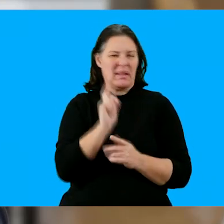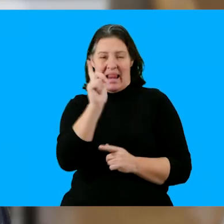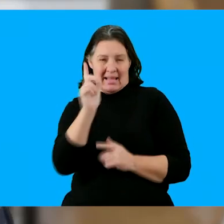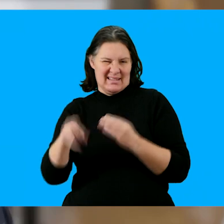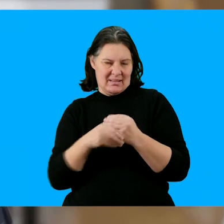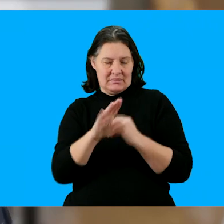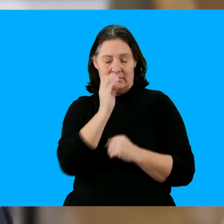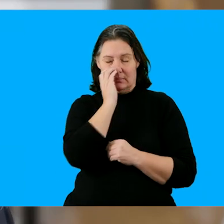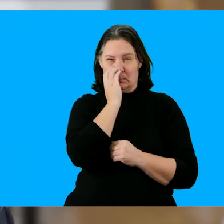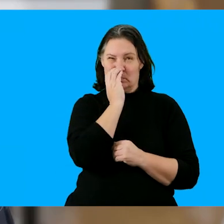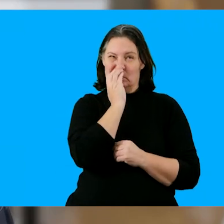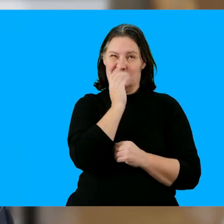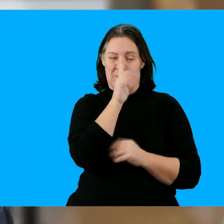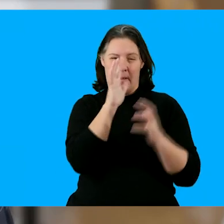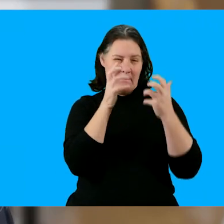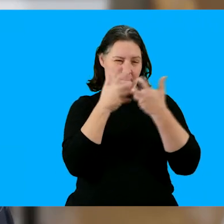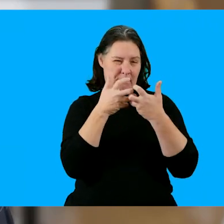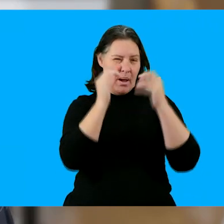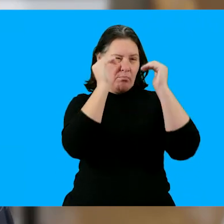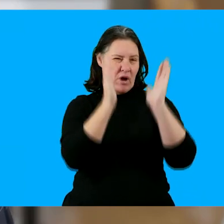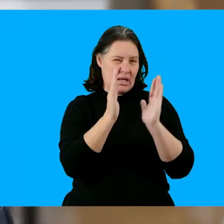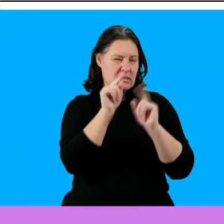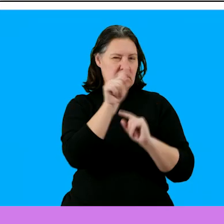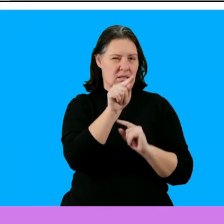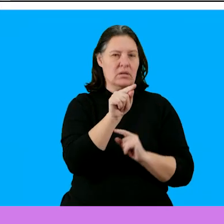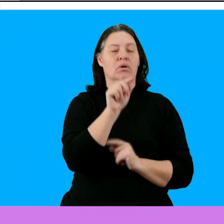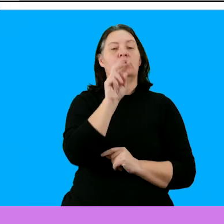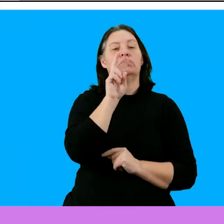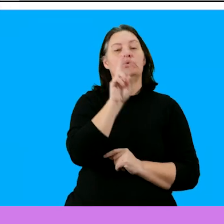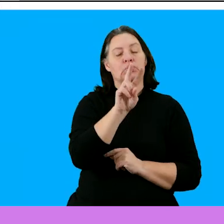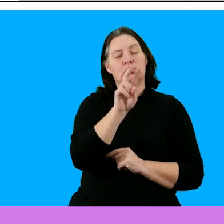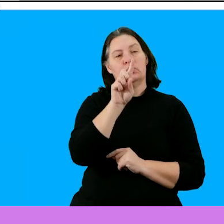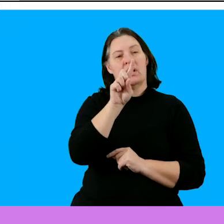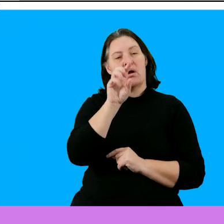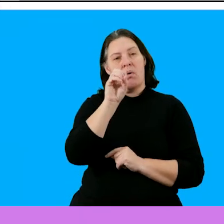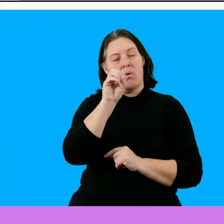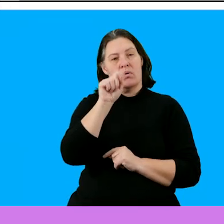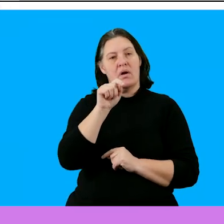once we get there. So let's see, in which tax bracket will I find